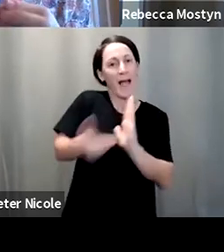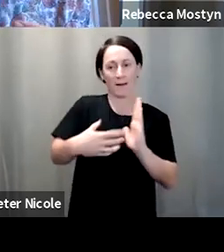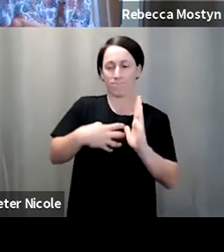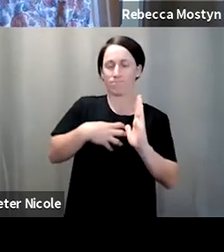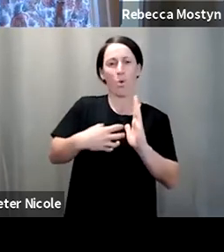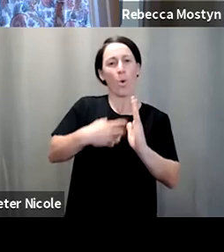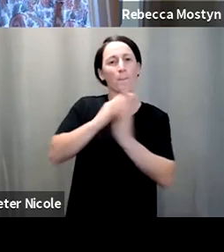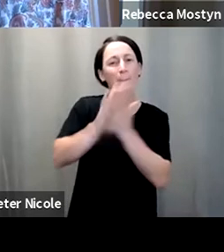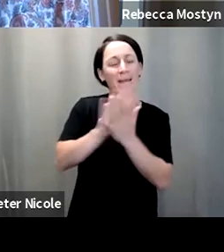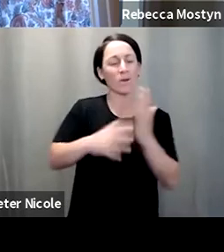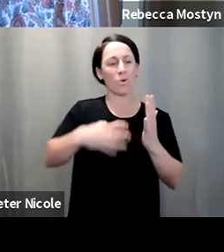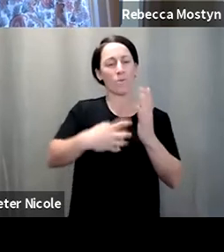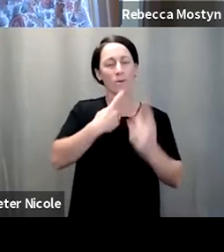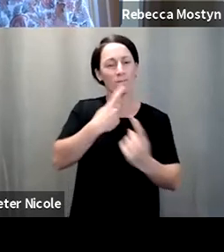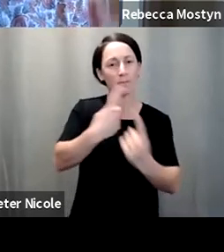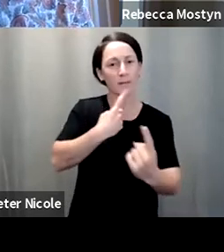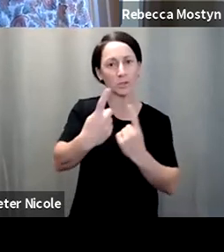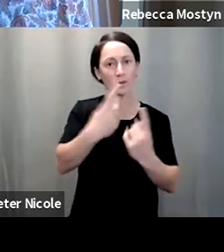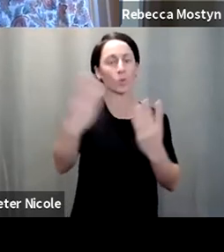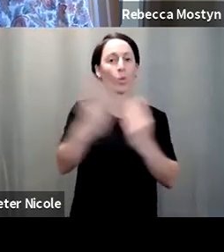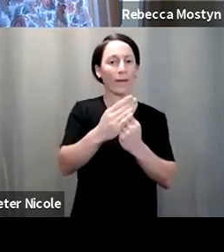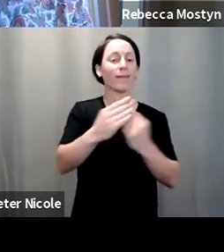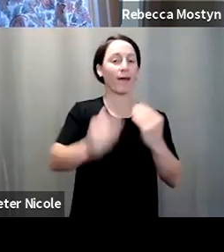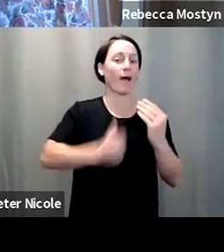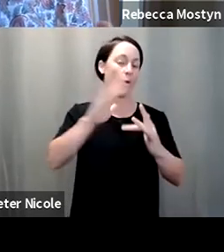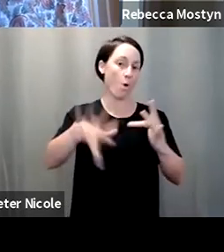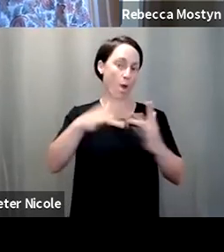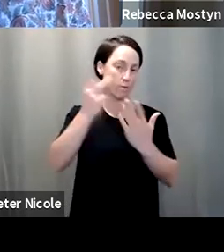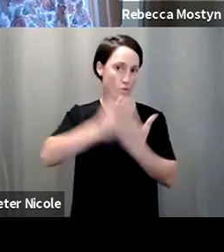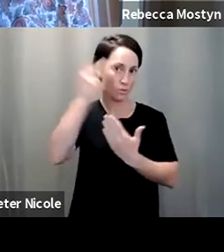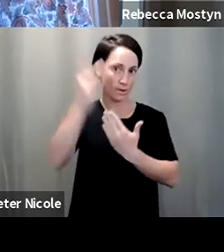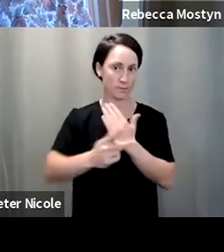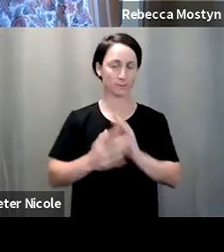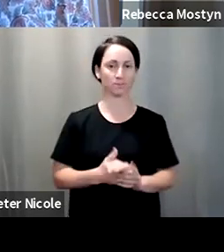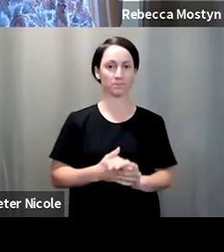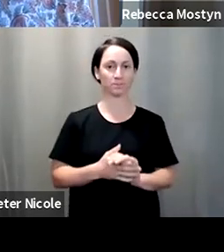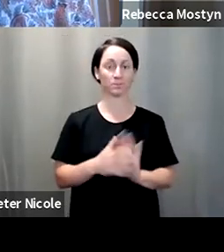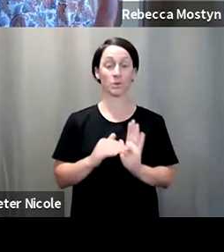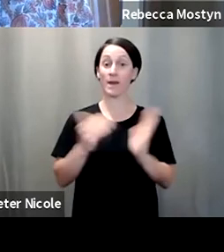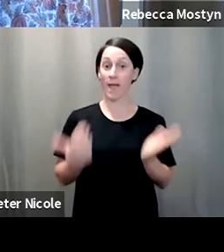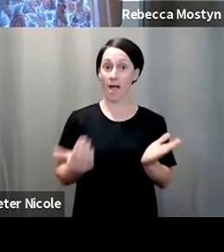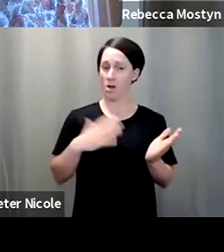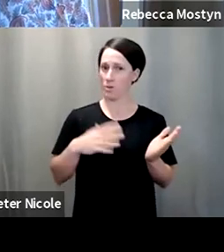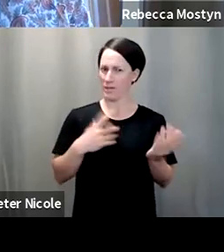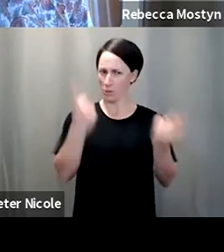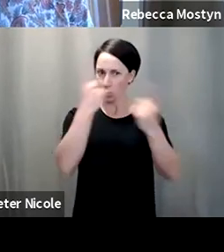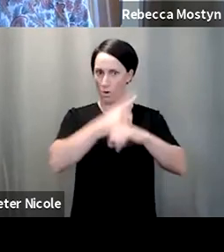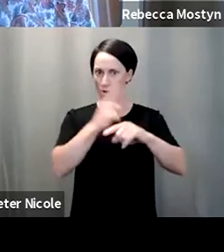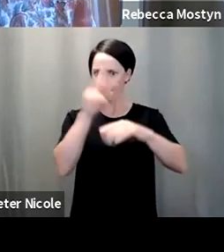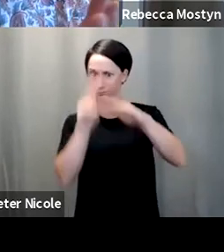the digital programming. So we're at a point now where we really have to figure out, what is the